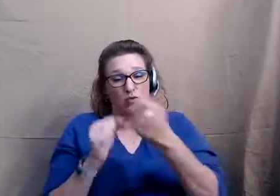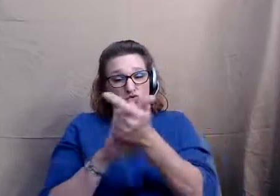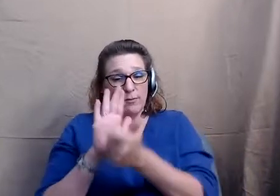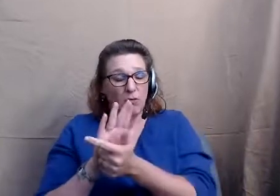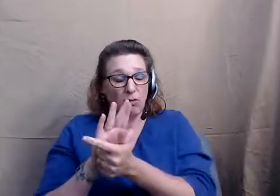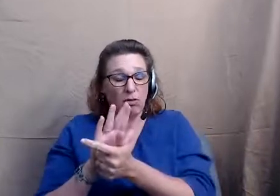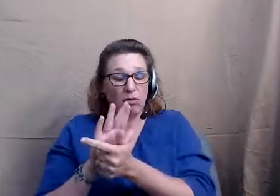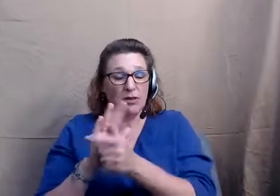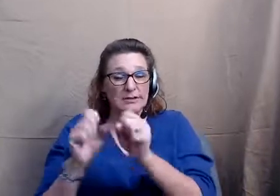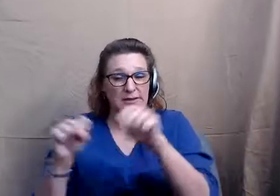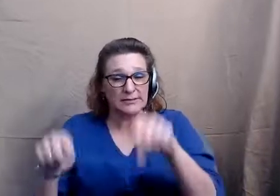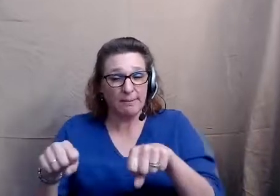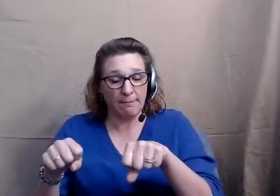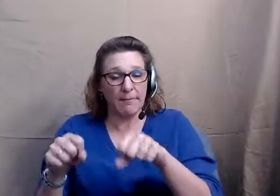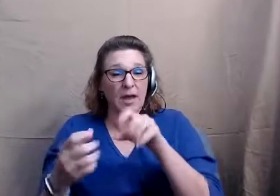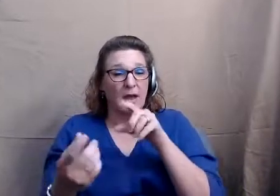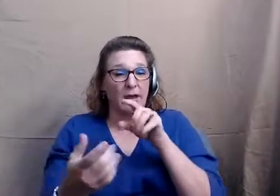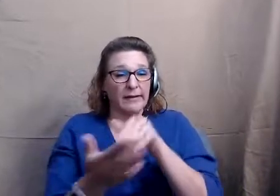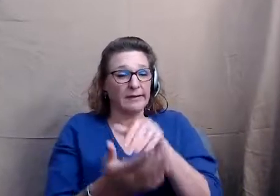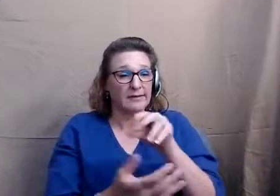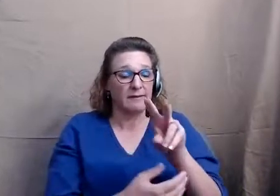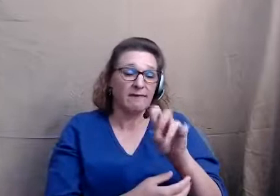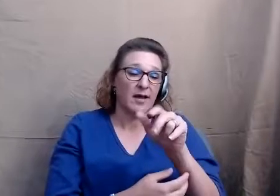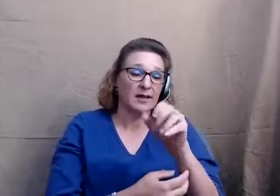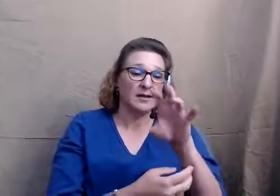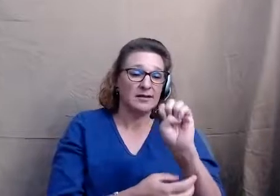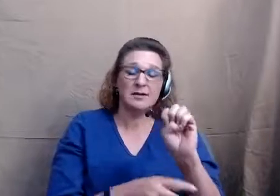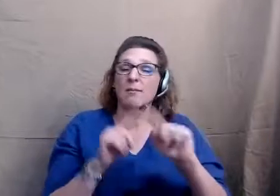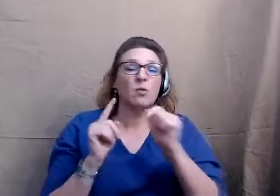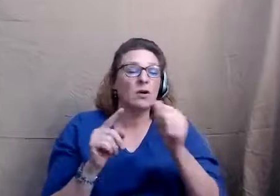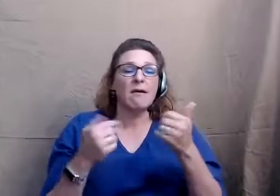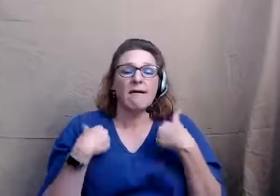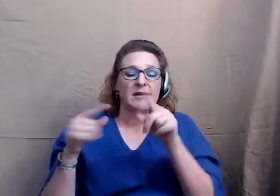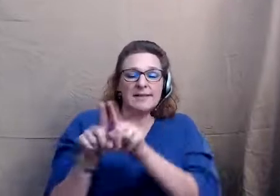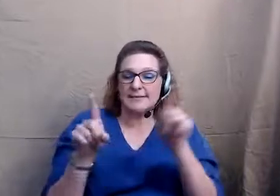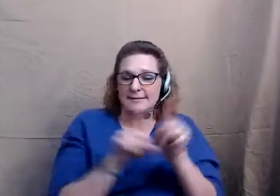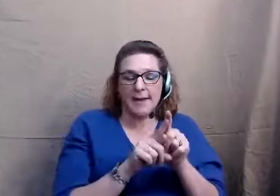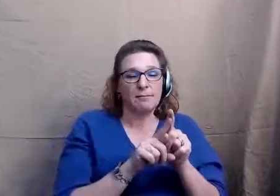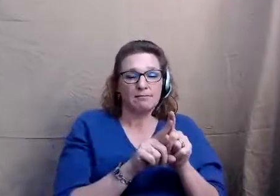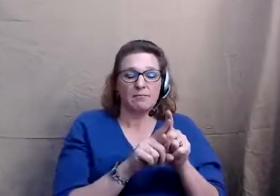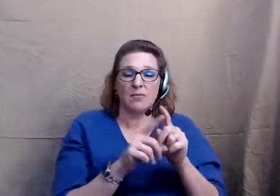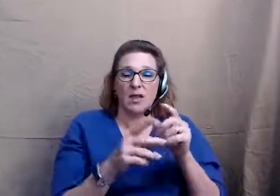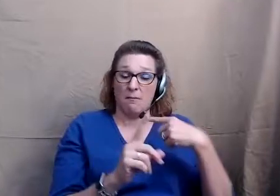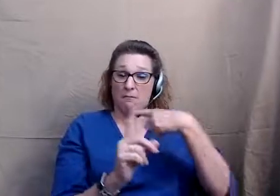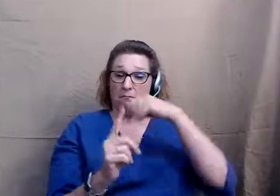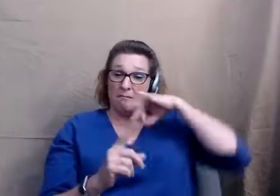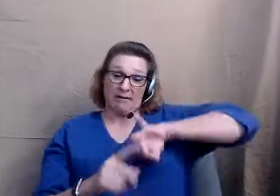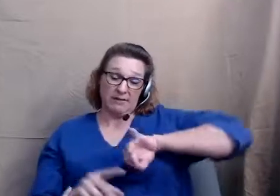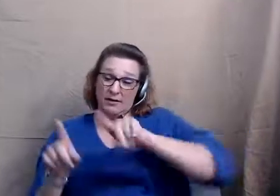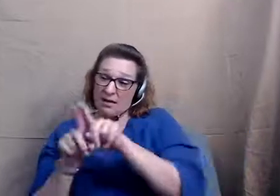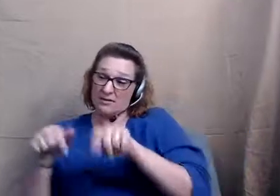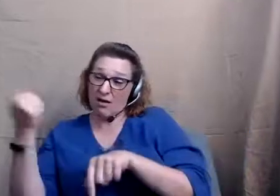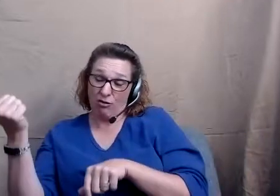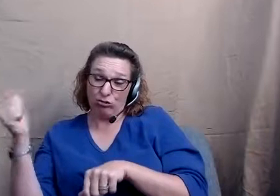We're not even getting the same return that we're getting in all violent crime. So is it working? It's